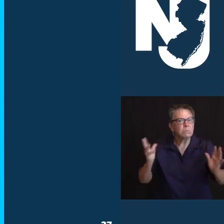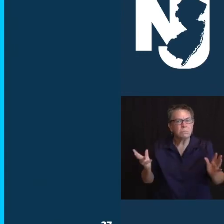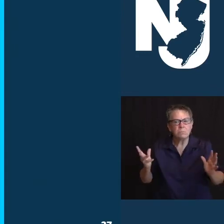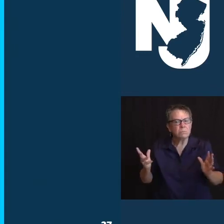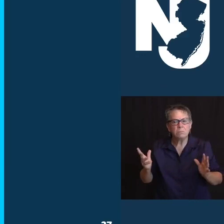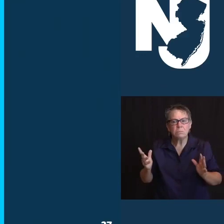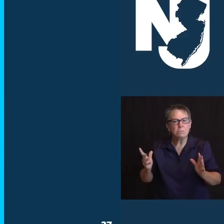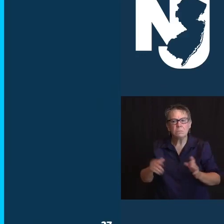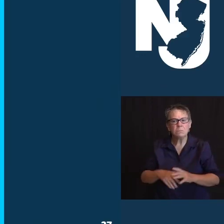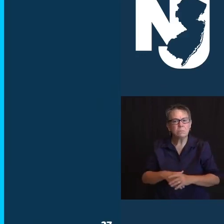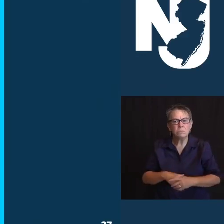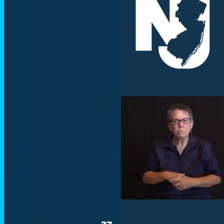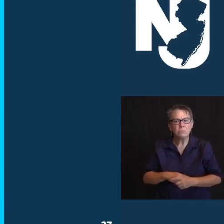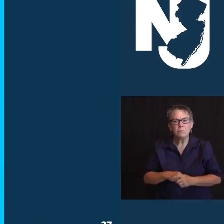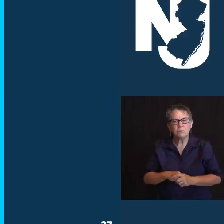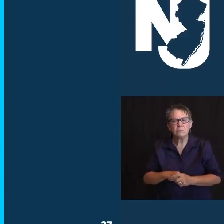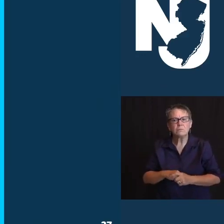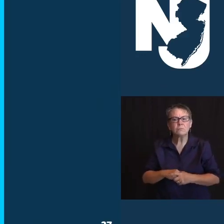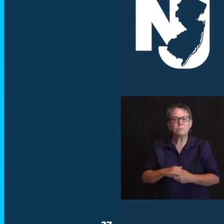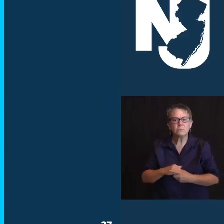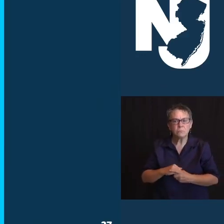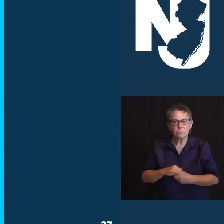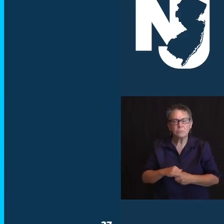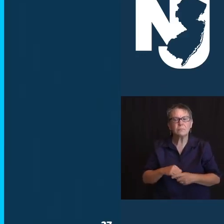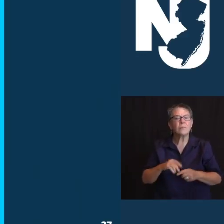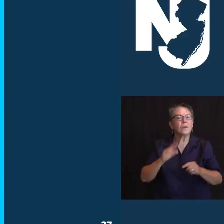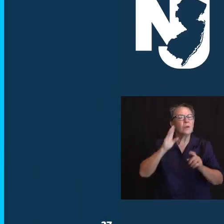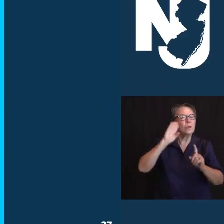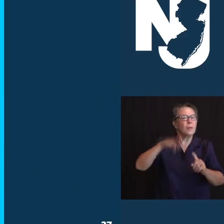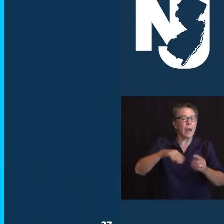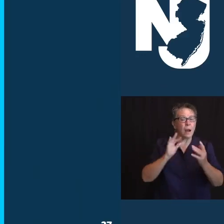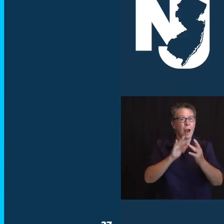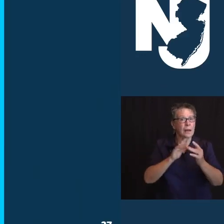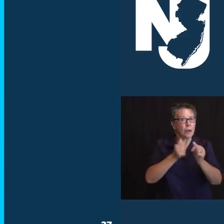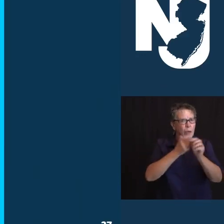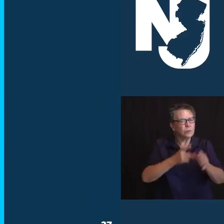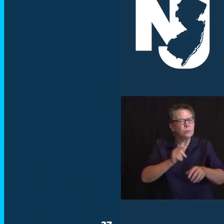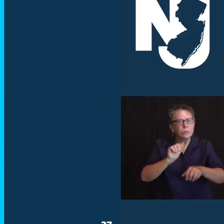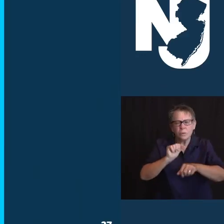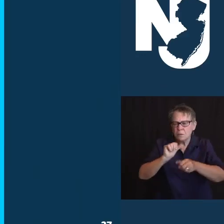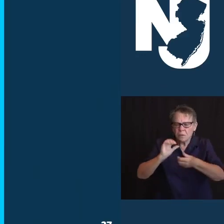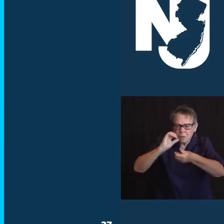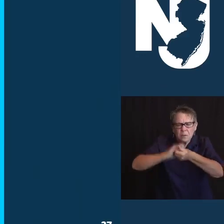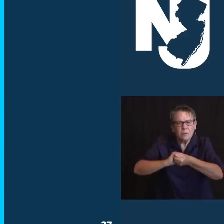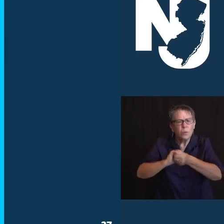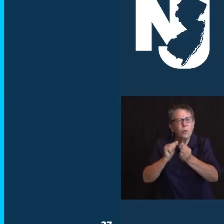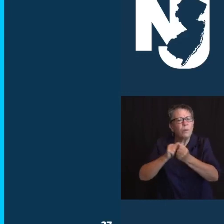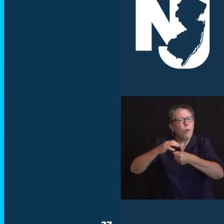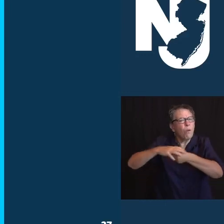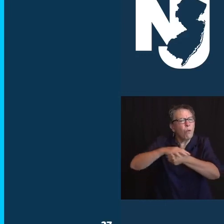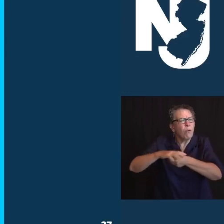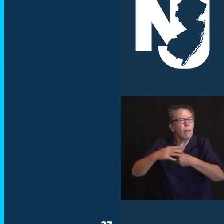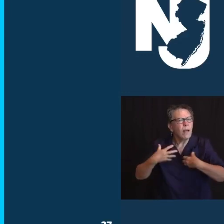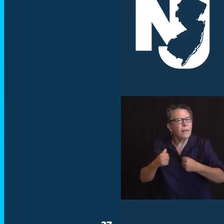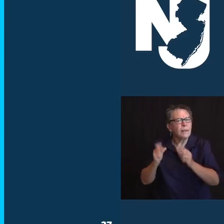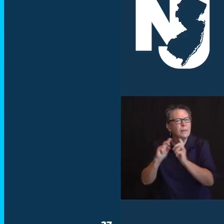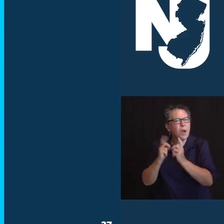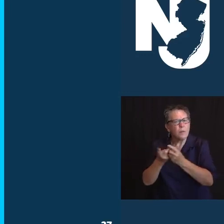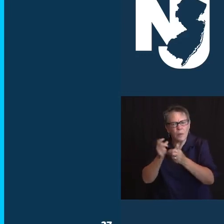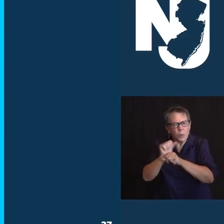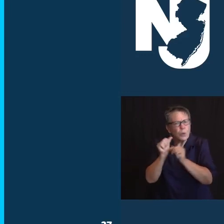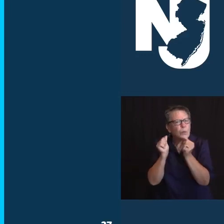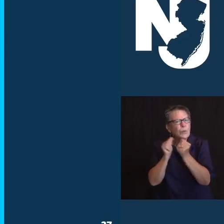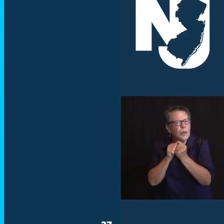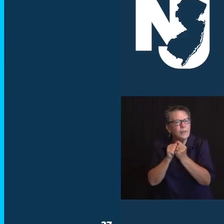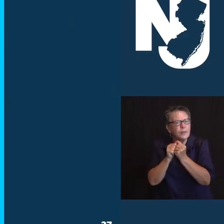scam, hang up and call your local health department. If a contact tracer cannot reach you, they will leave a voicemail. Please call